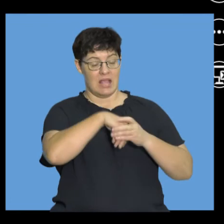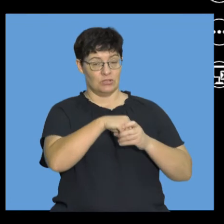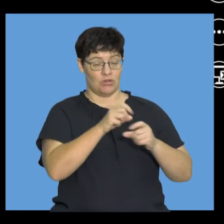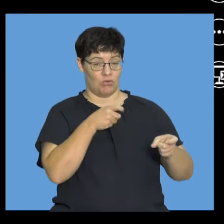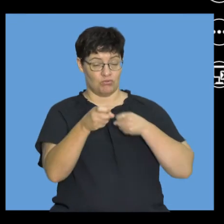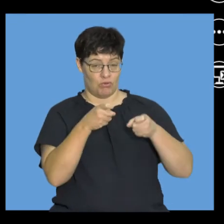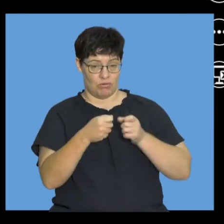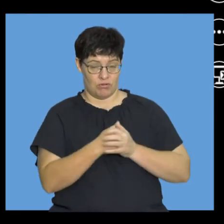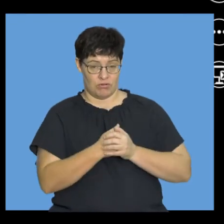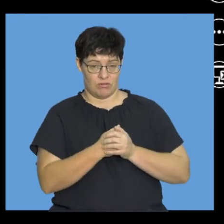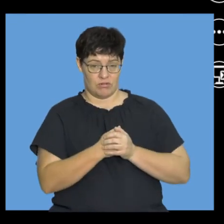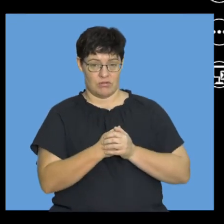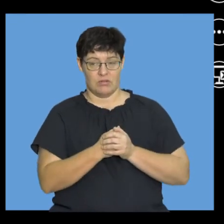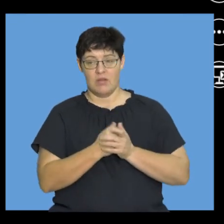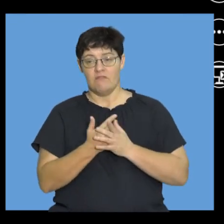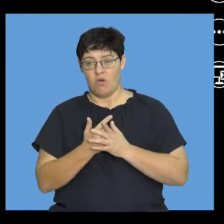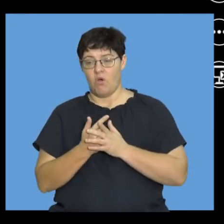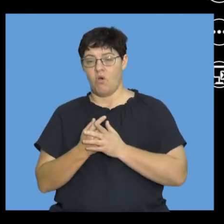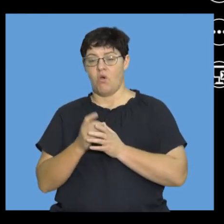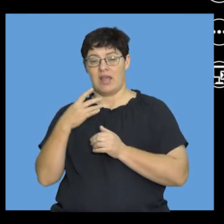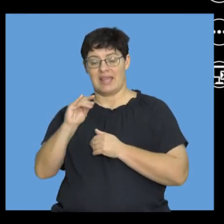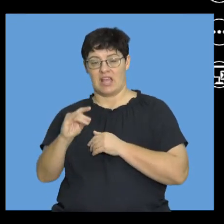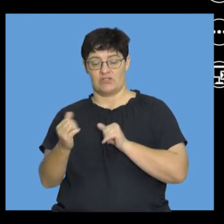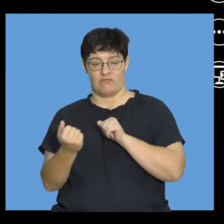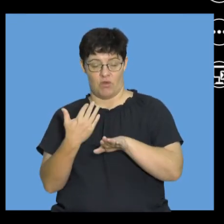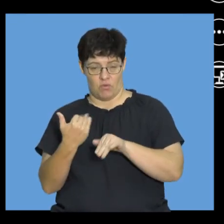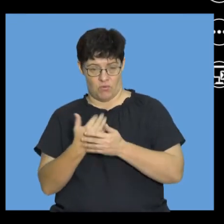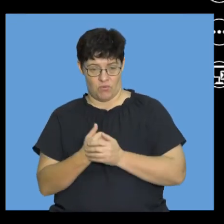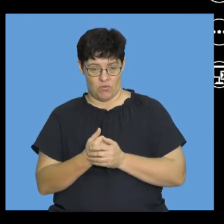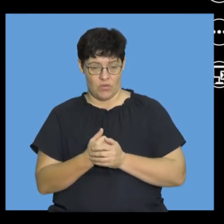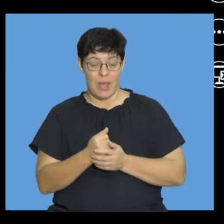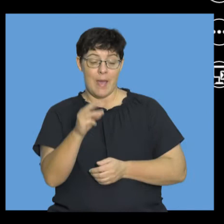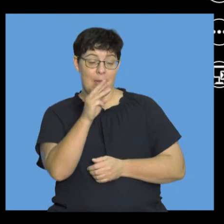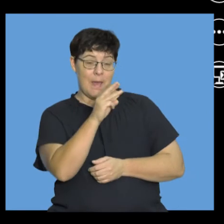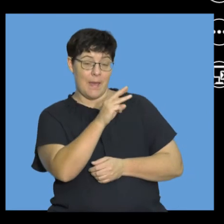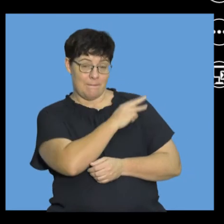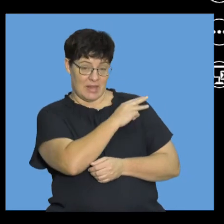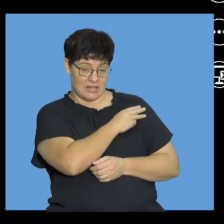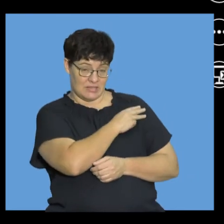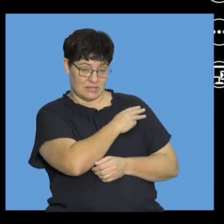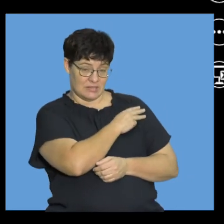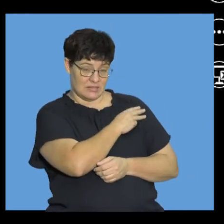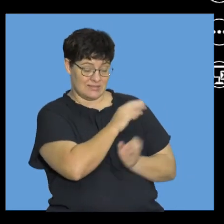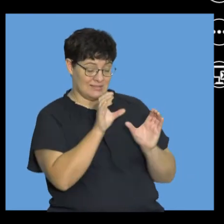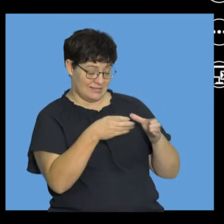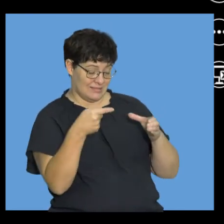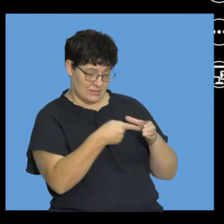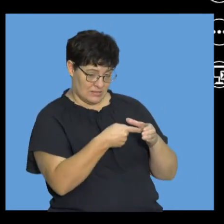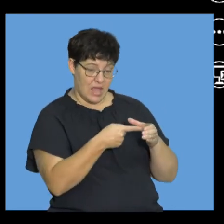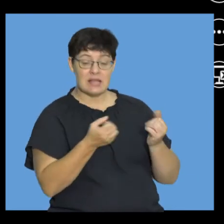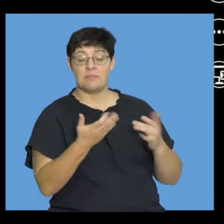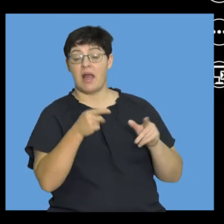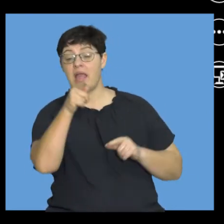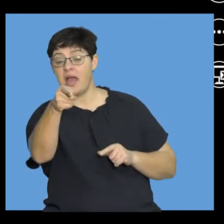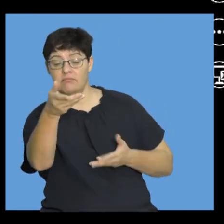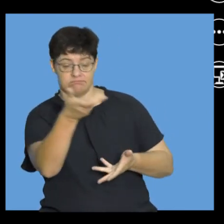Internal controls over our cash flows management should negotiate the best possible terms with